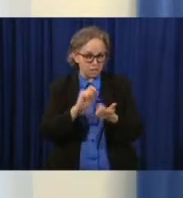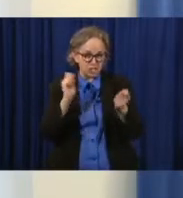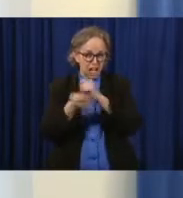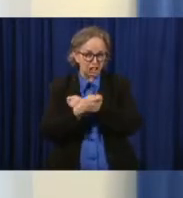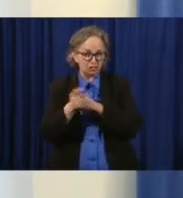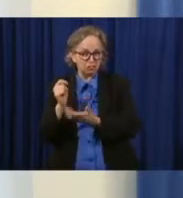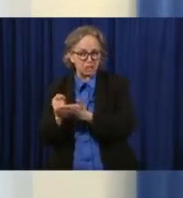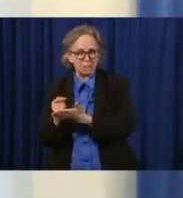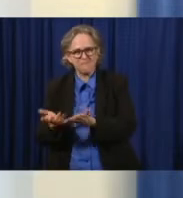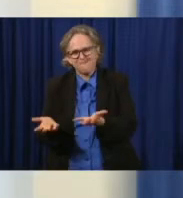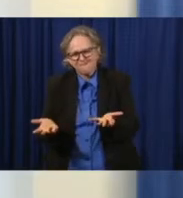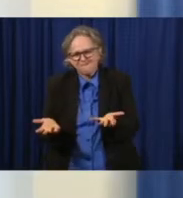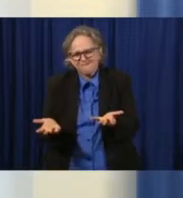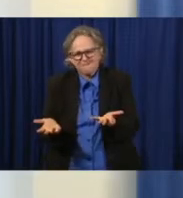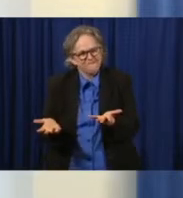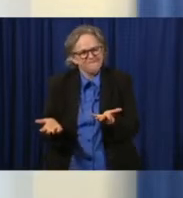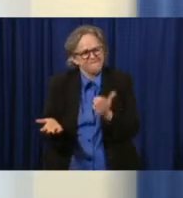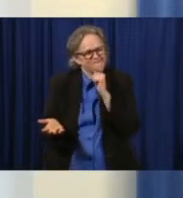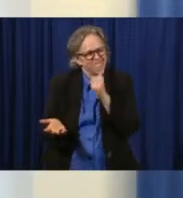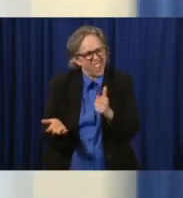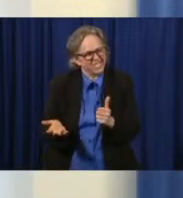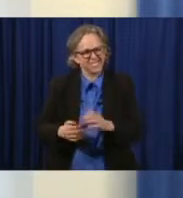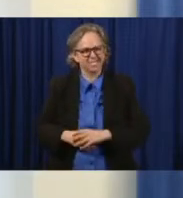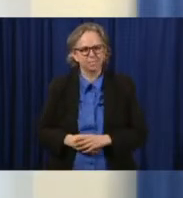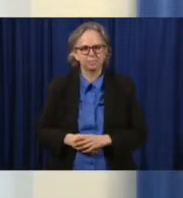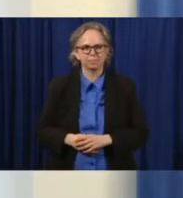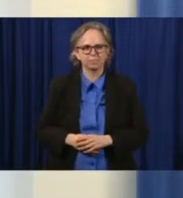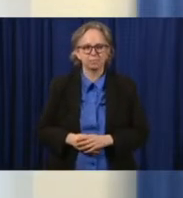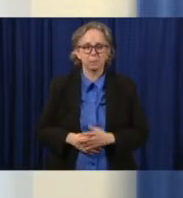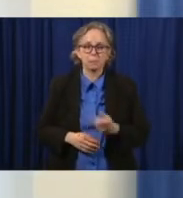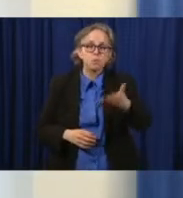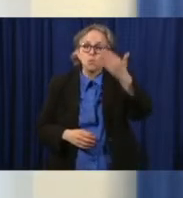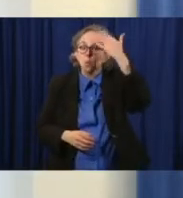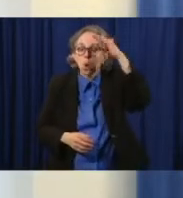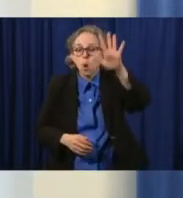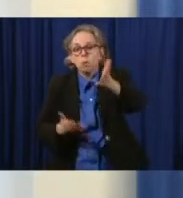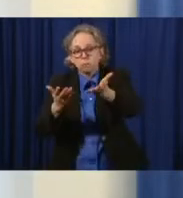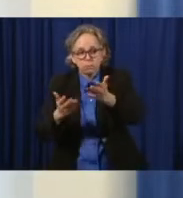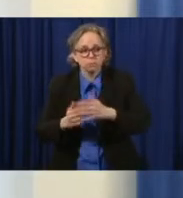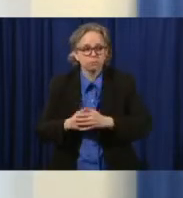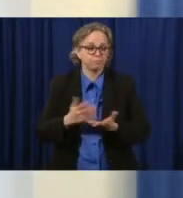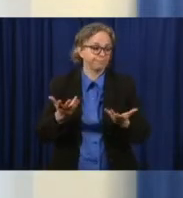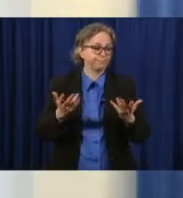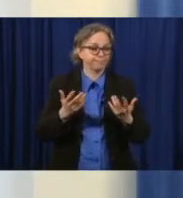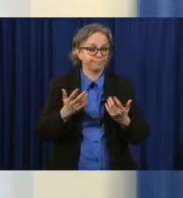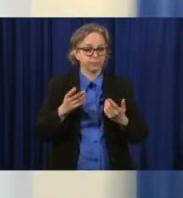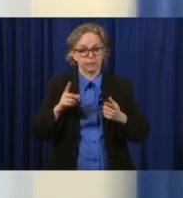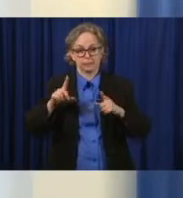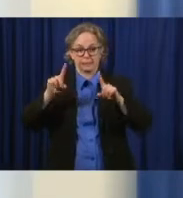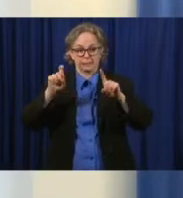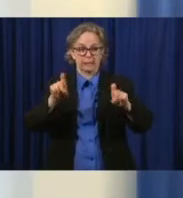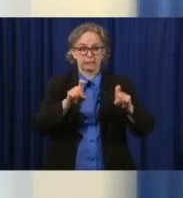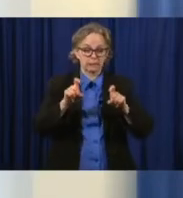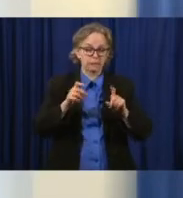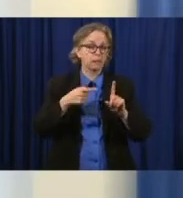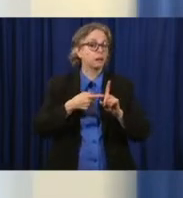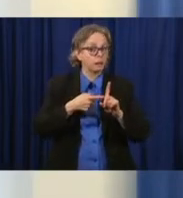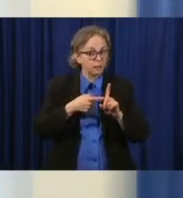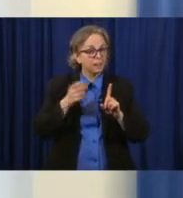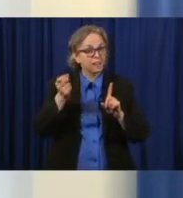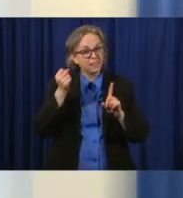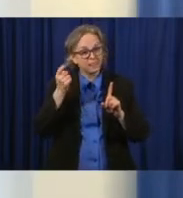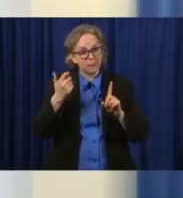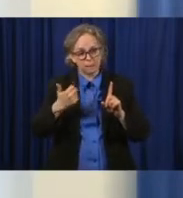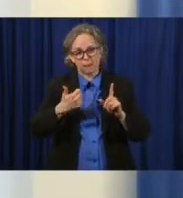instance, something people don't know unless you've been tested, my husband was sick. I had the good or bad fortune myself of